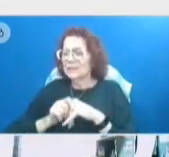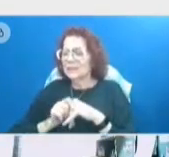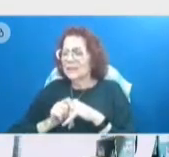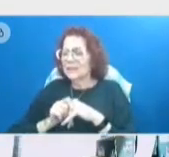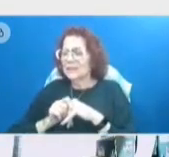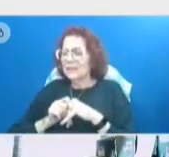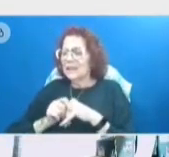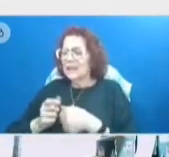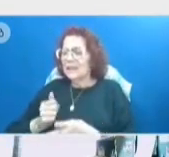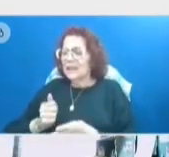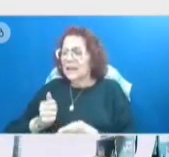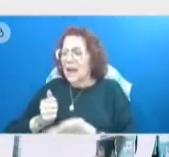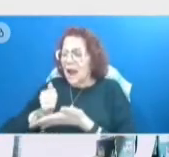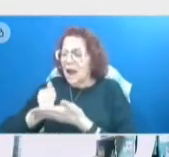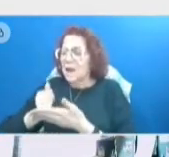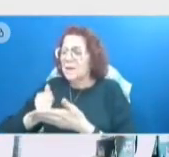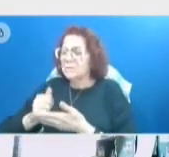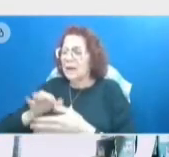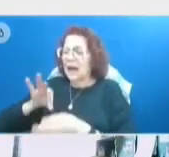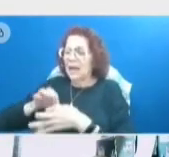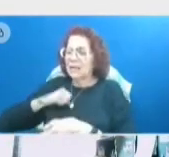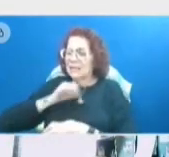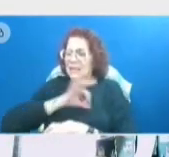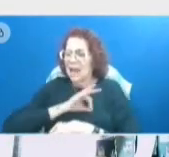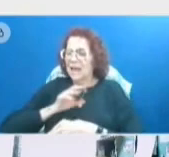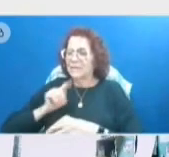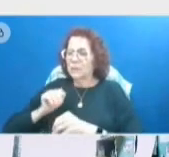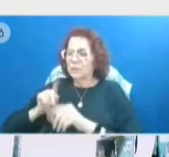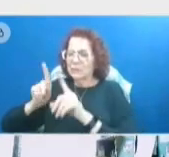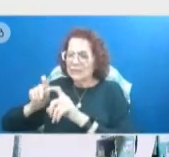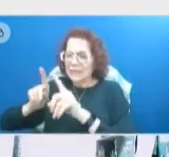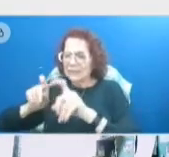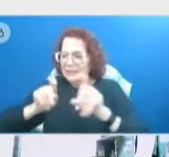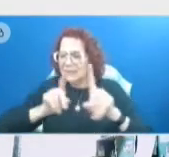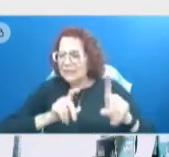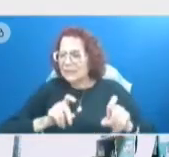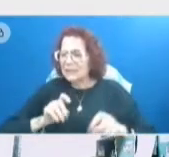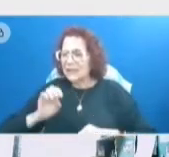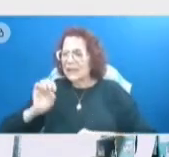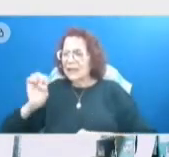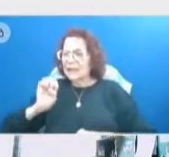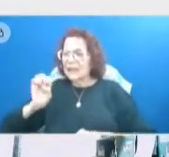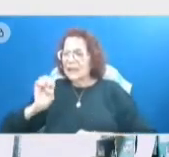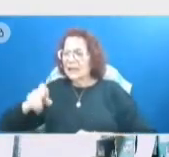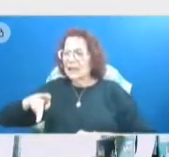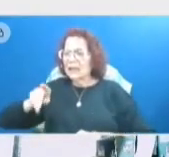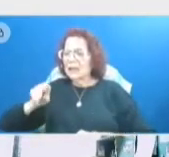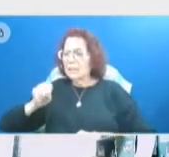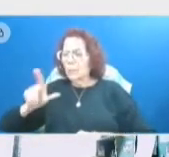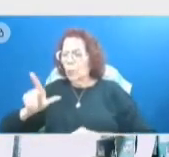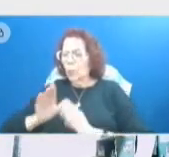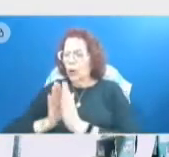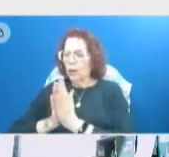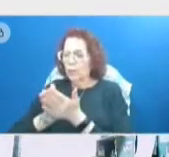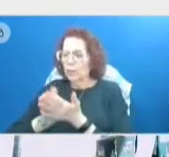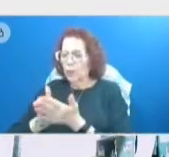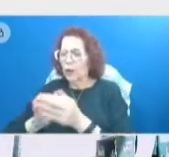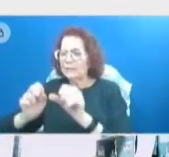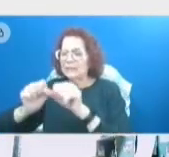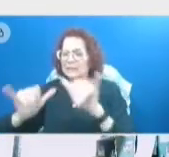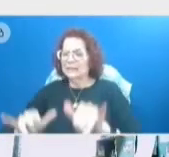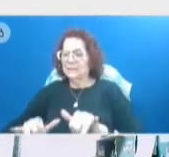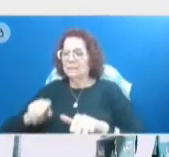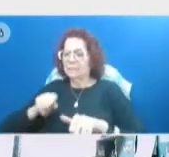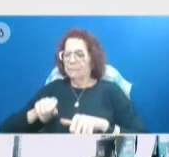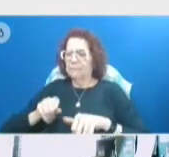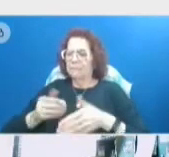and scanning the e-poll book systems for that process. And we also continue to work with SUNY Center